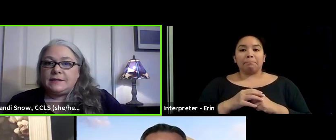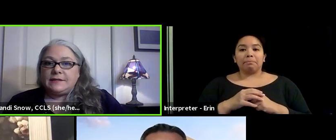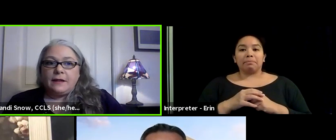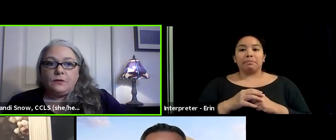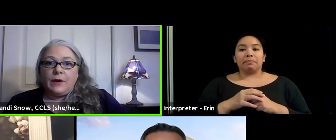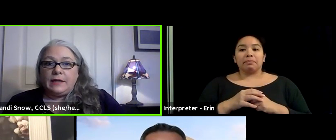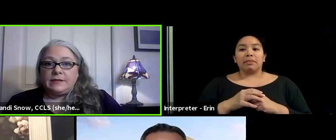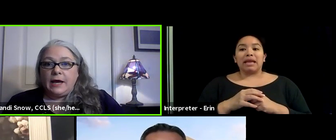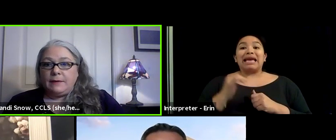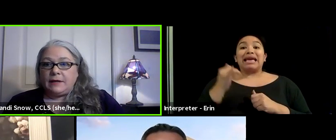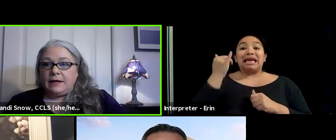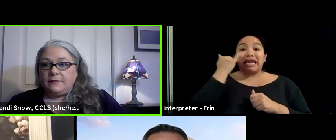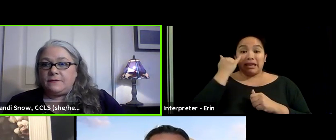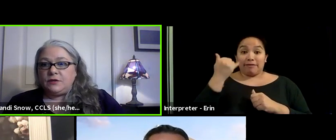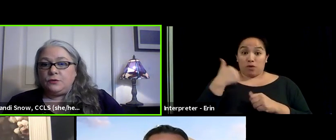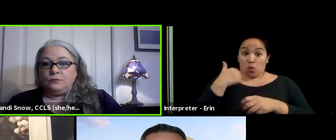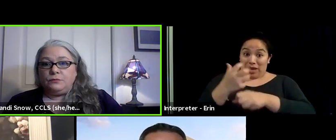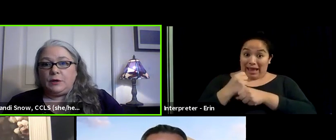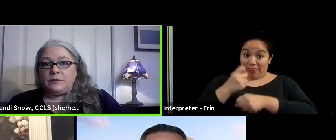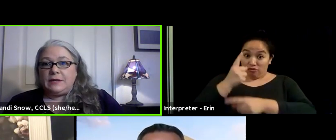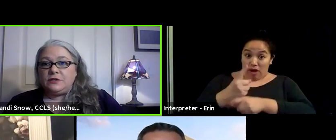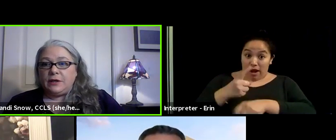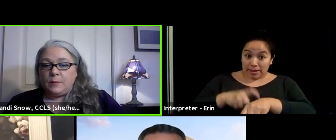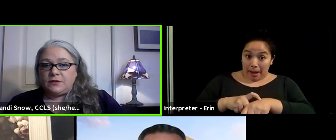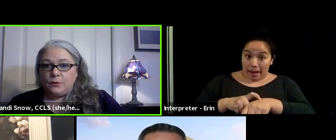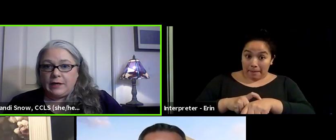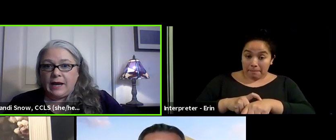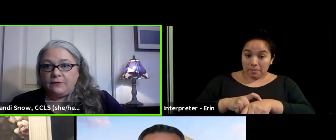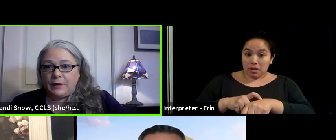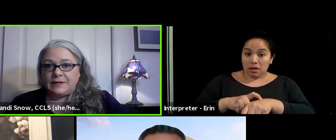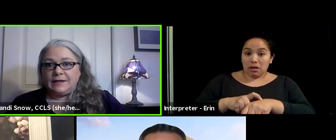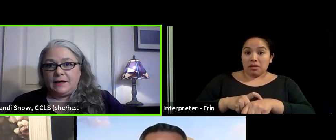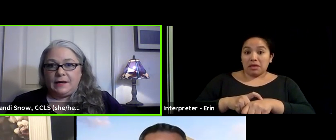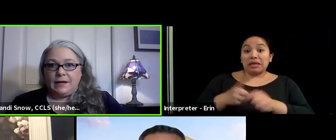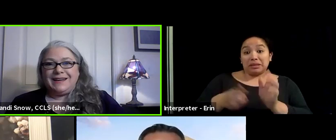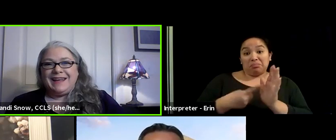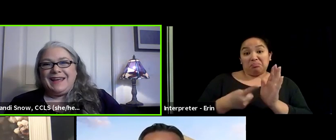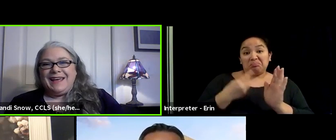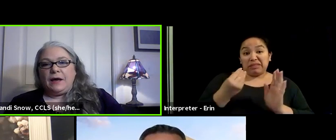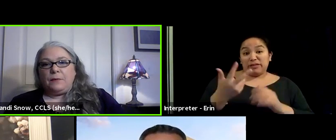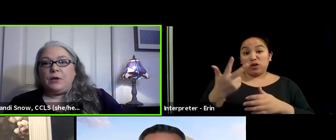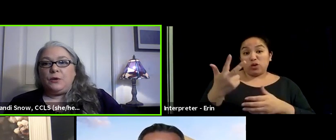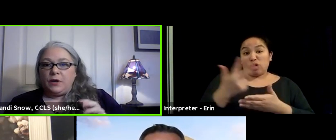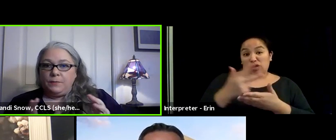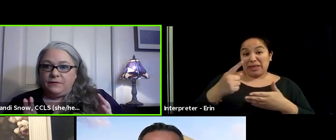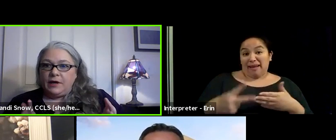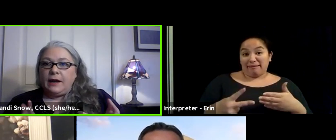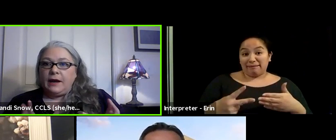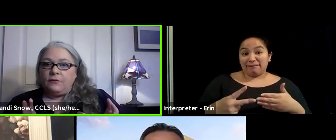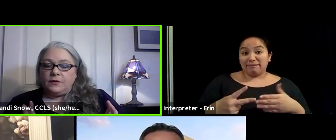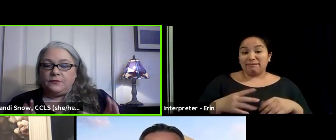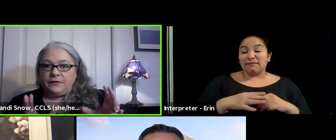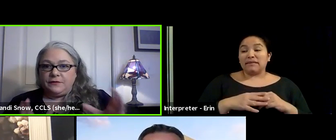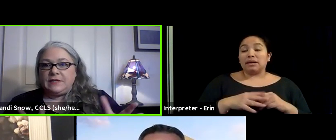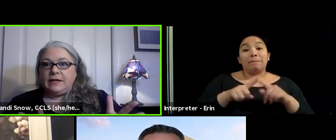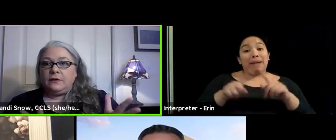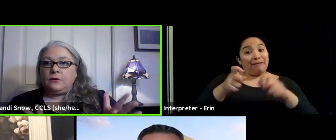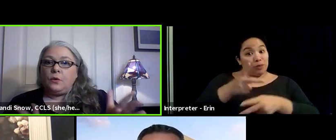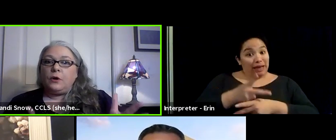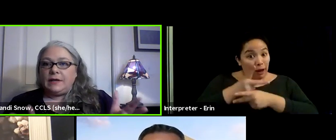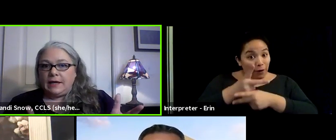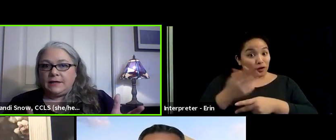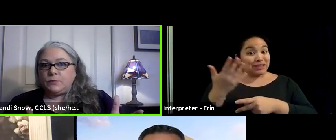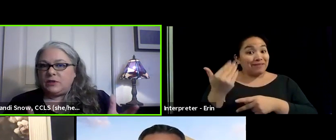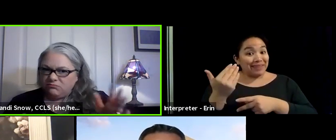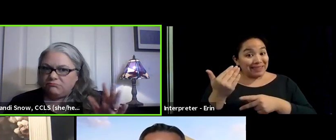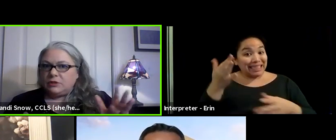get it at exactly the right time, it gives you, potentially almost 3.5 weeks to get it in. But you want to be very careful. So 15